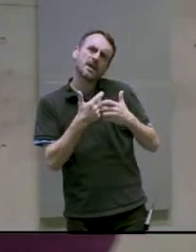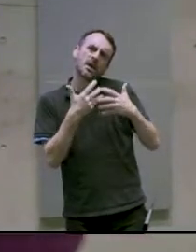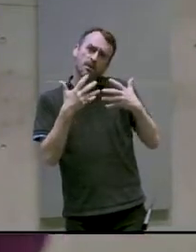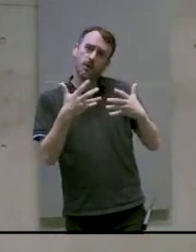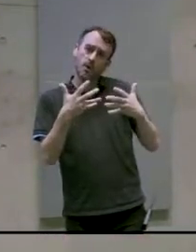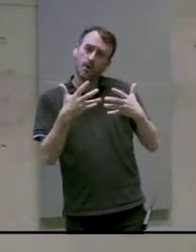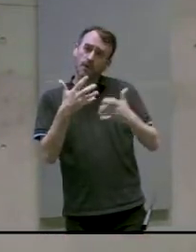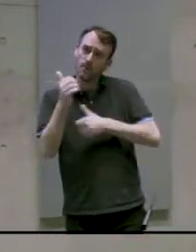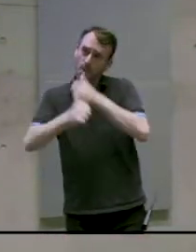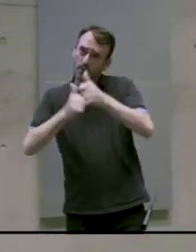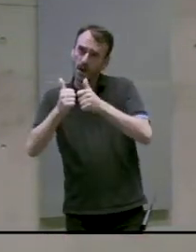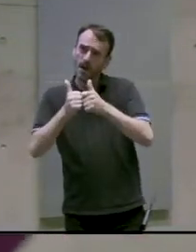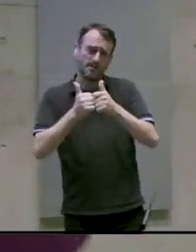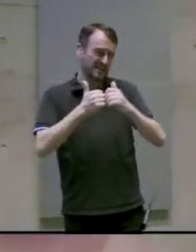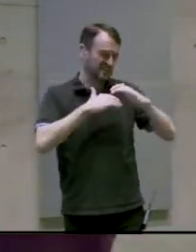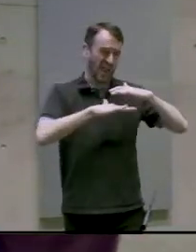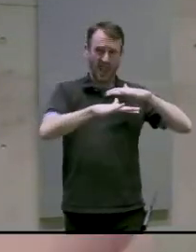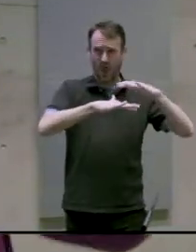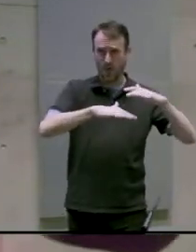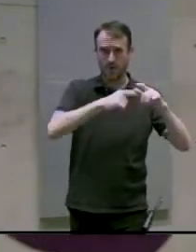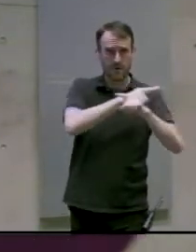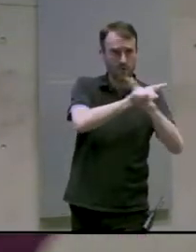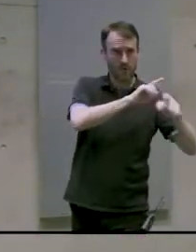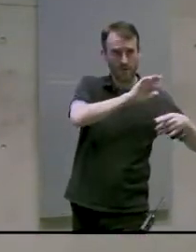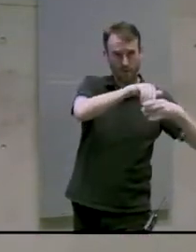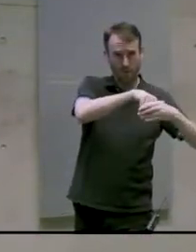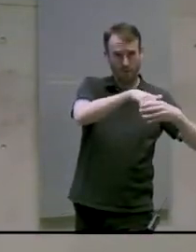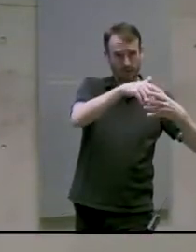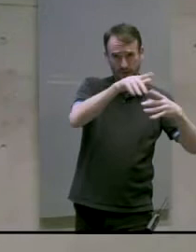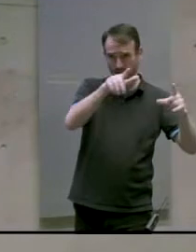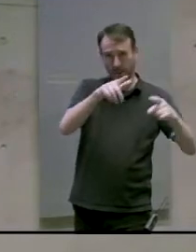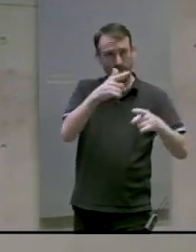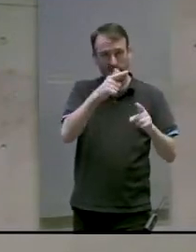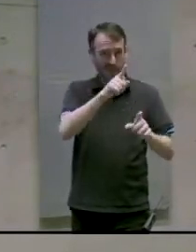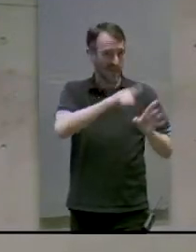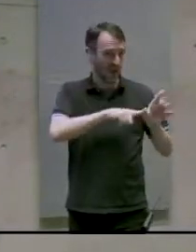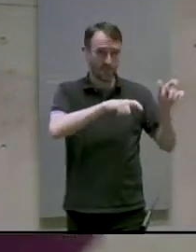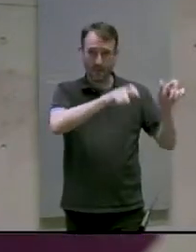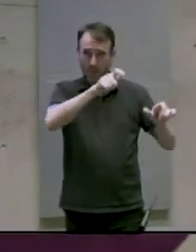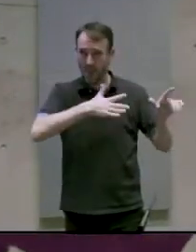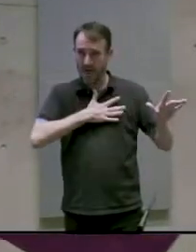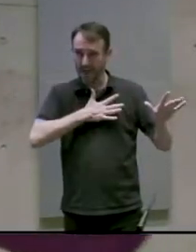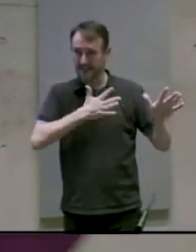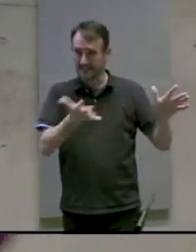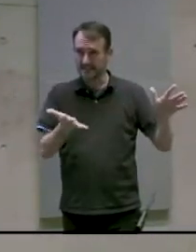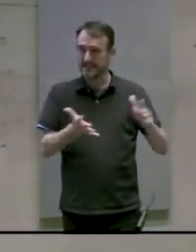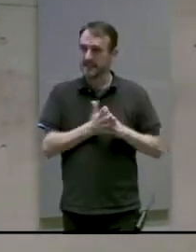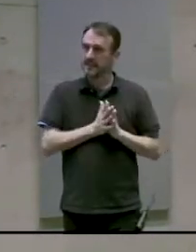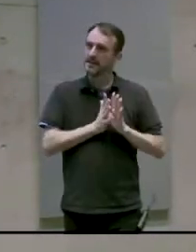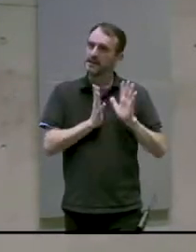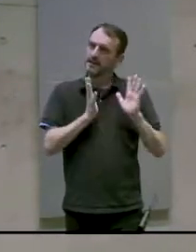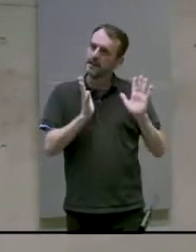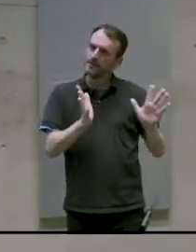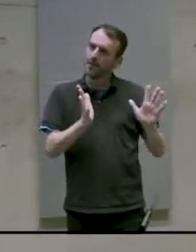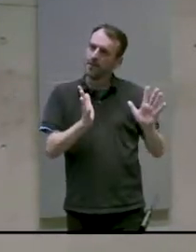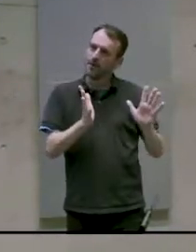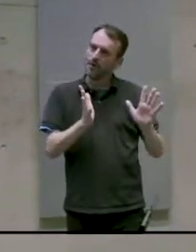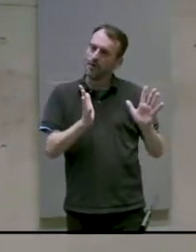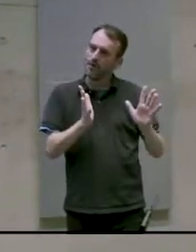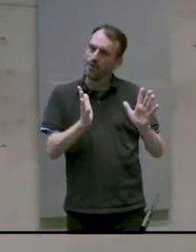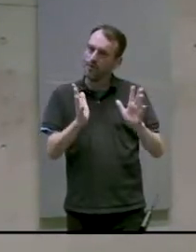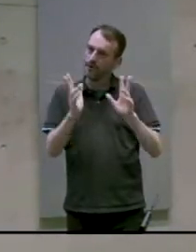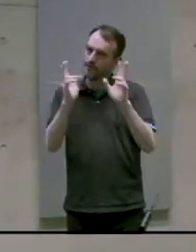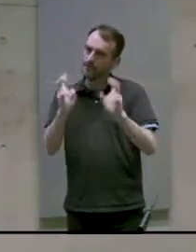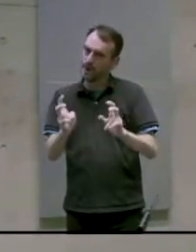time. Sorry if some of you play that, but it's probably the younger ones that play it, even though it's probably not totally suitable, some of the subject